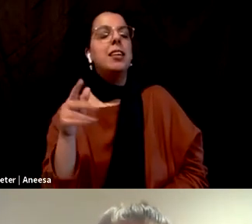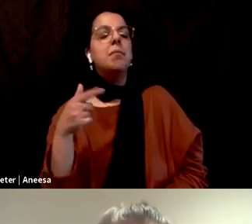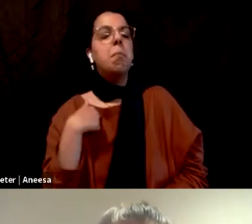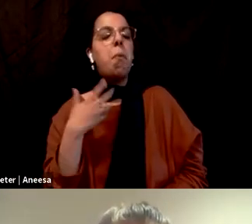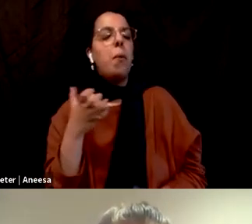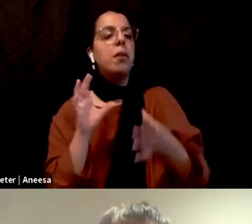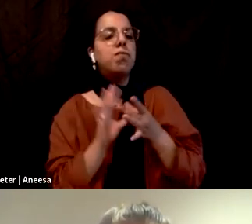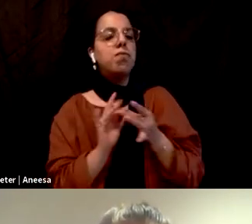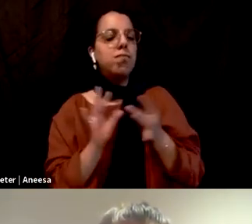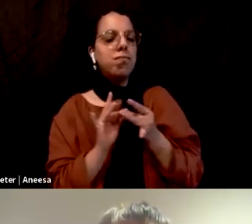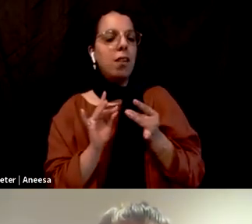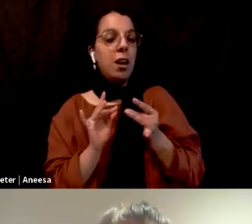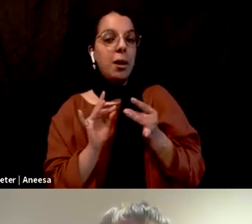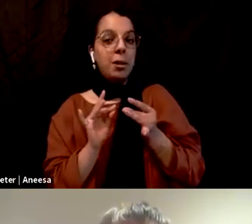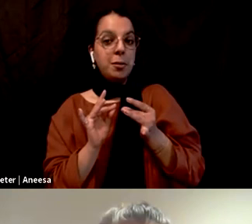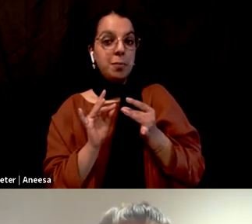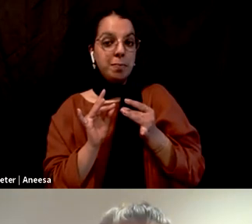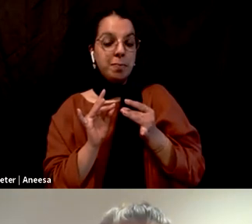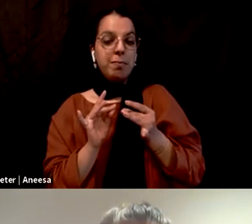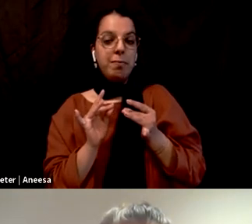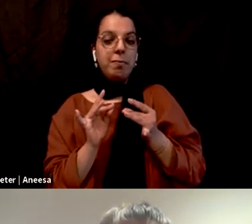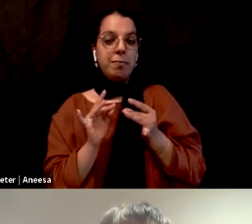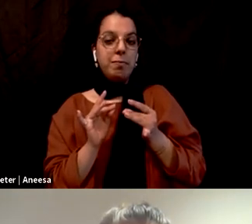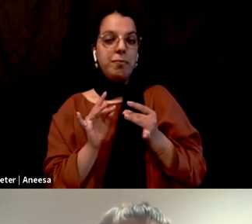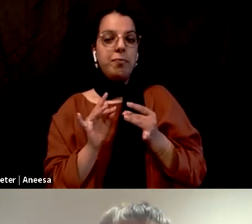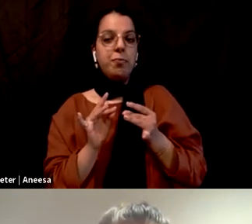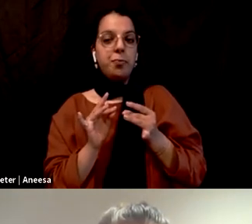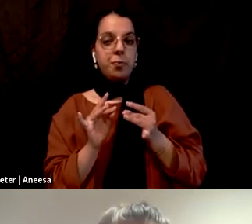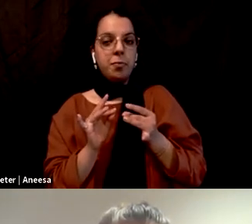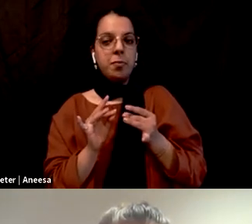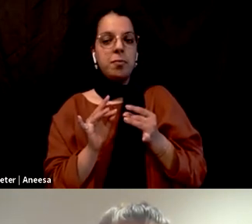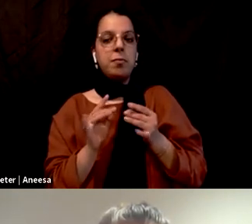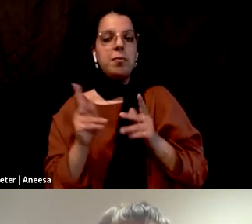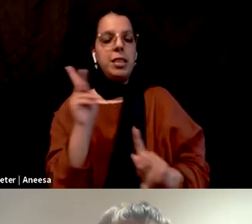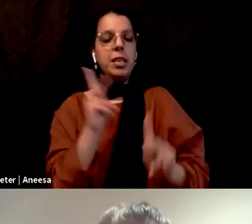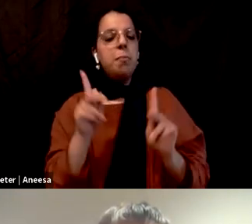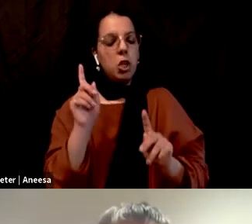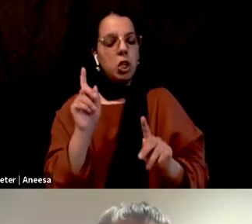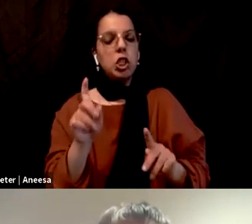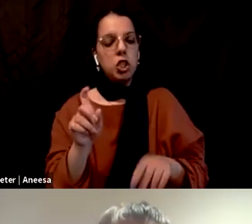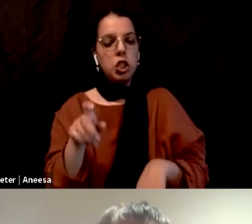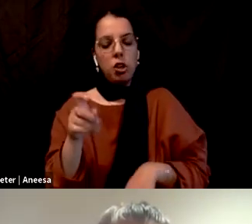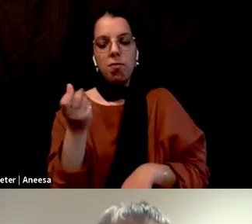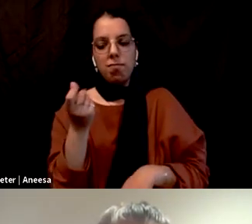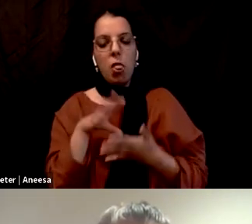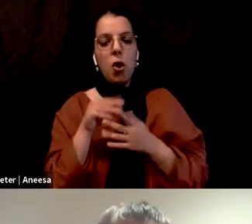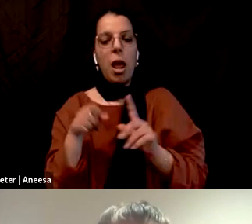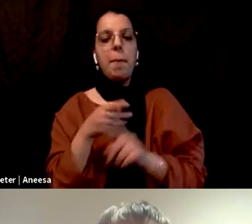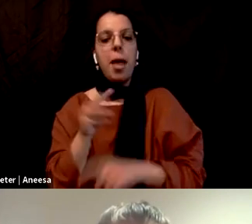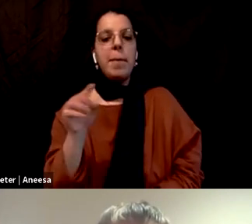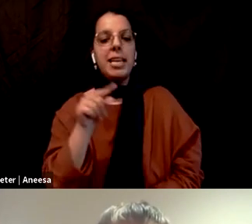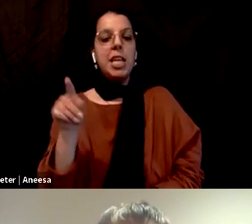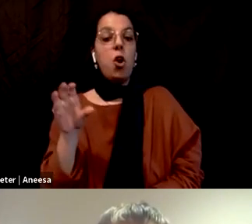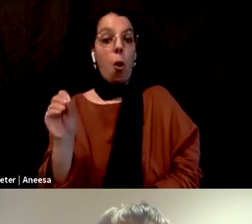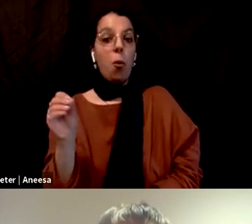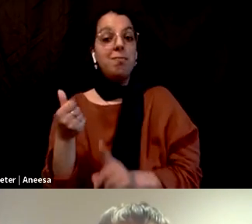quickly that people should really take notice about MZOs or municipal zoning orders that the province